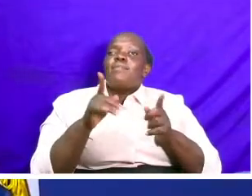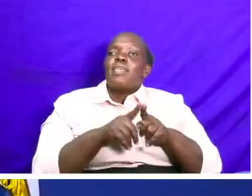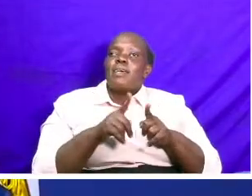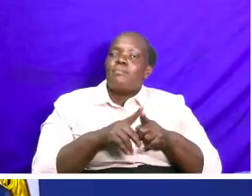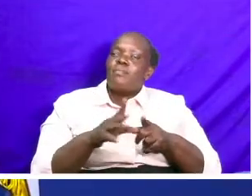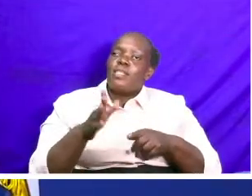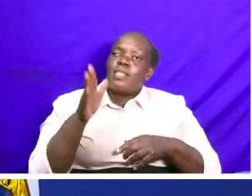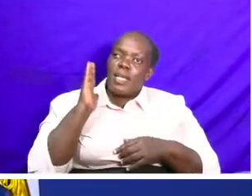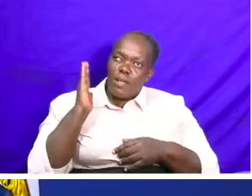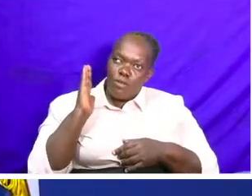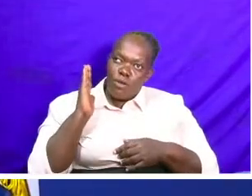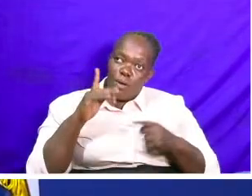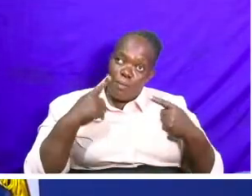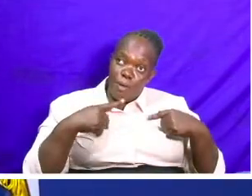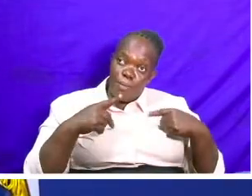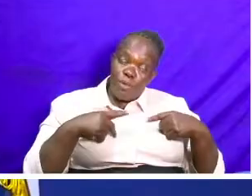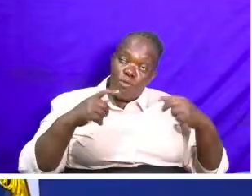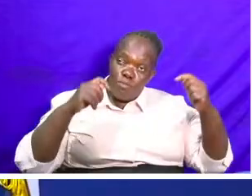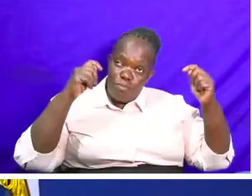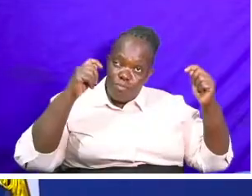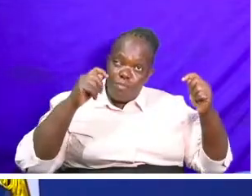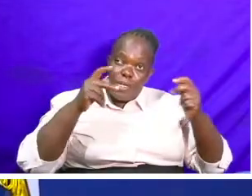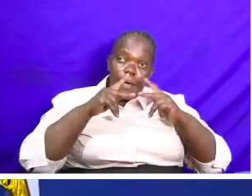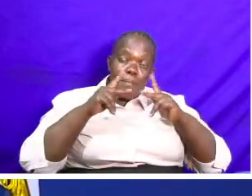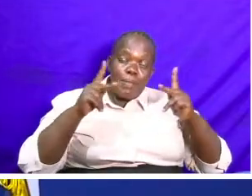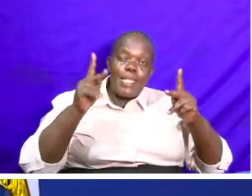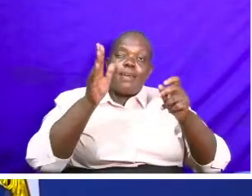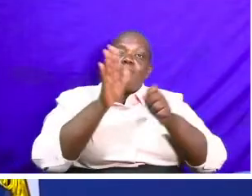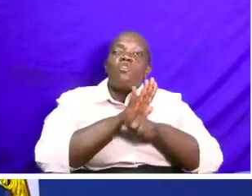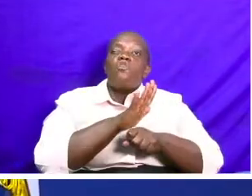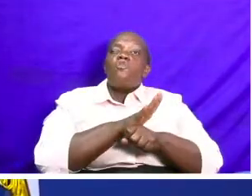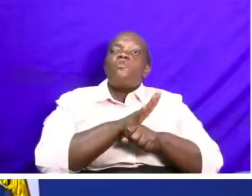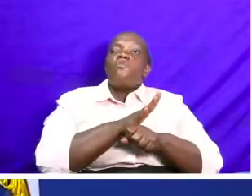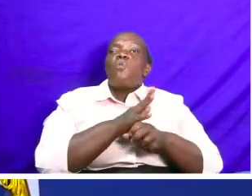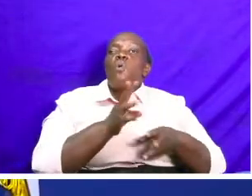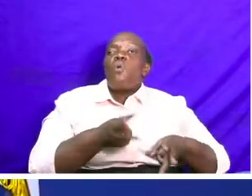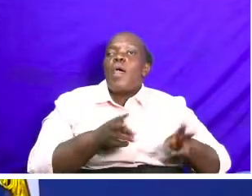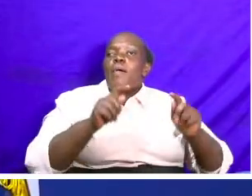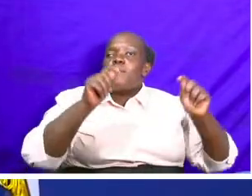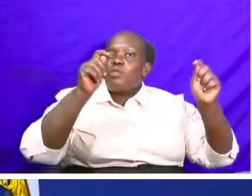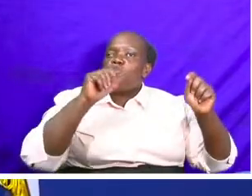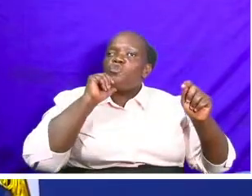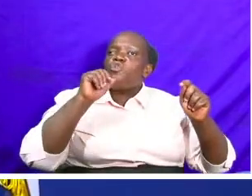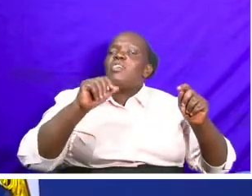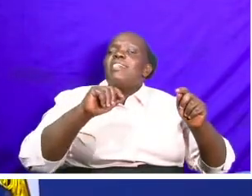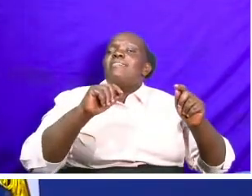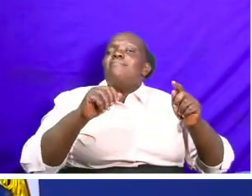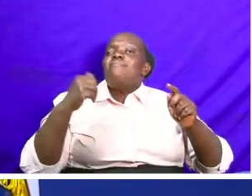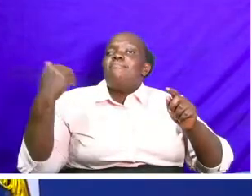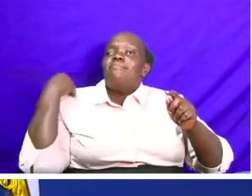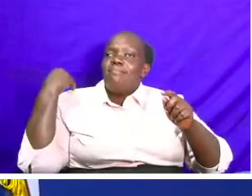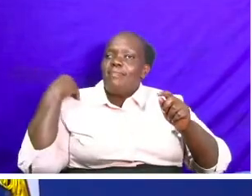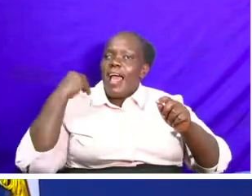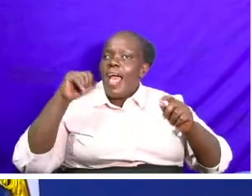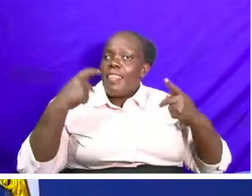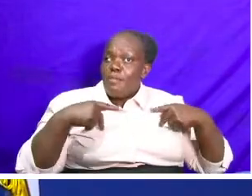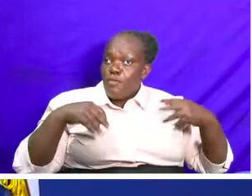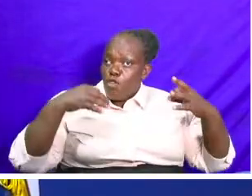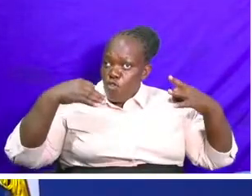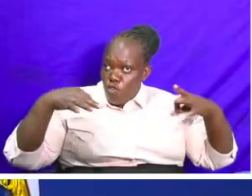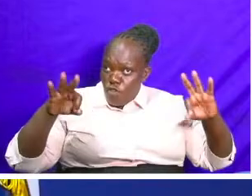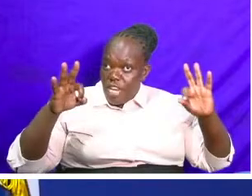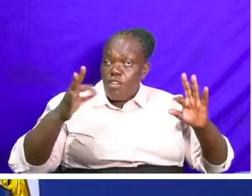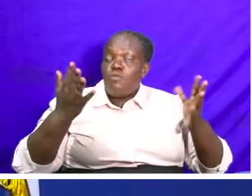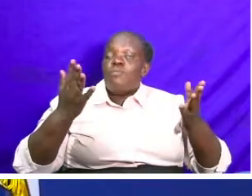security when people are protesting in a peaceable manner. But protests should not interfere with other people's freedom of movement. And if they